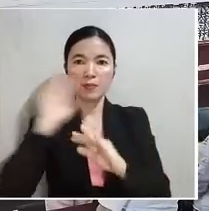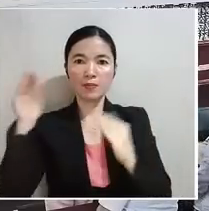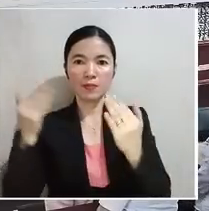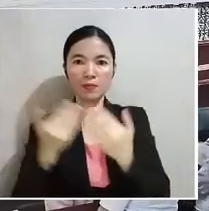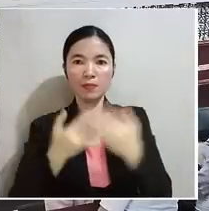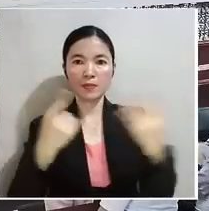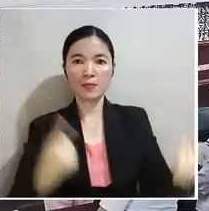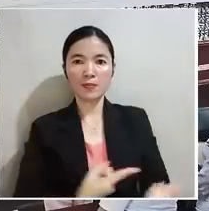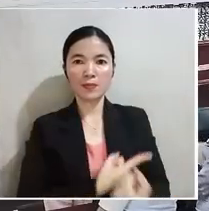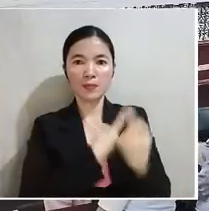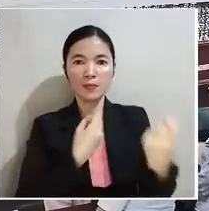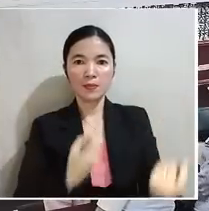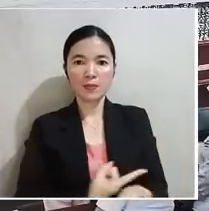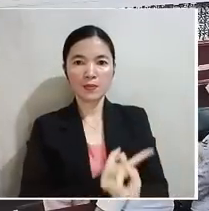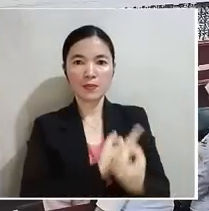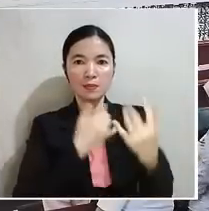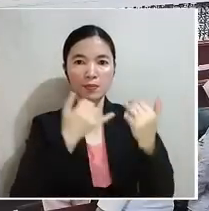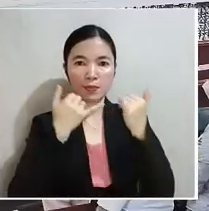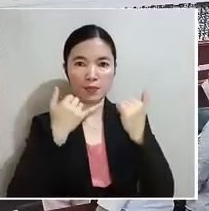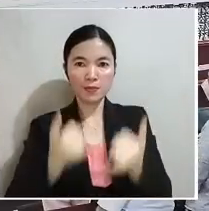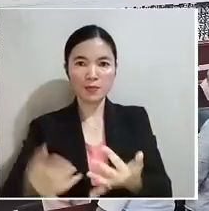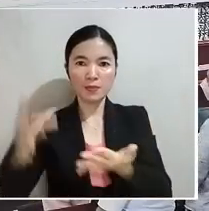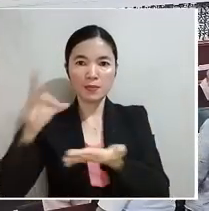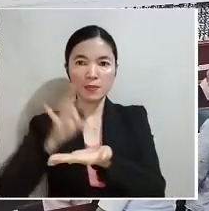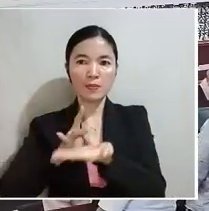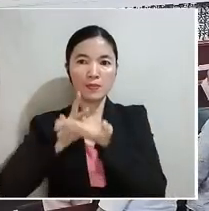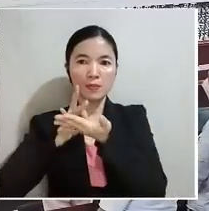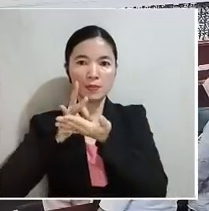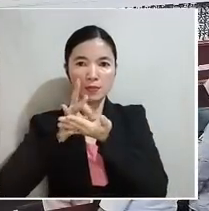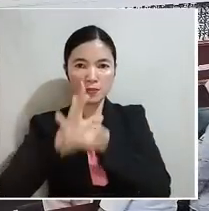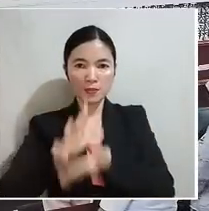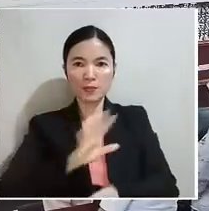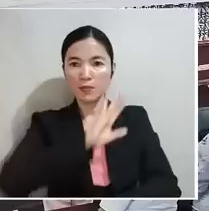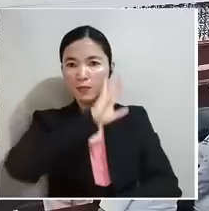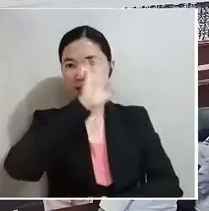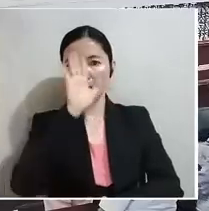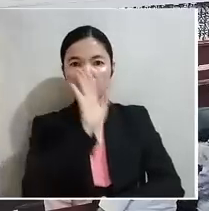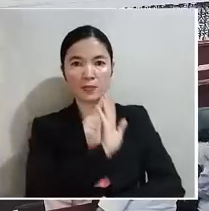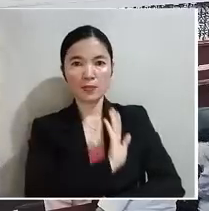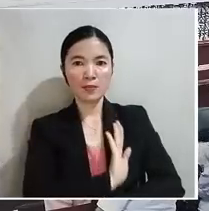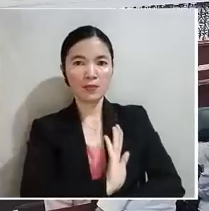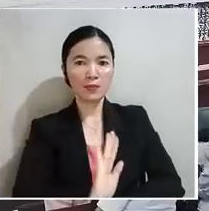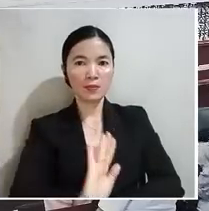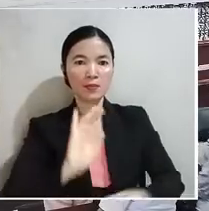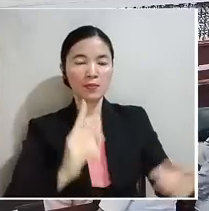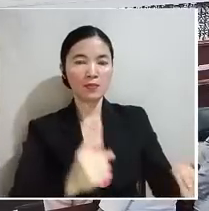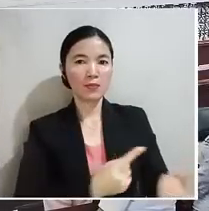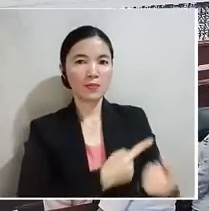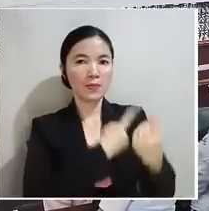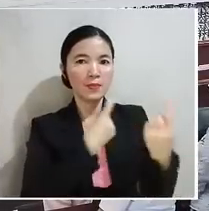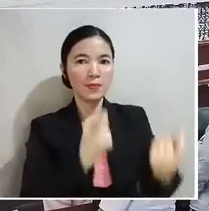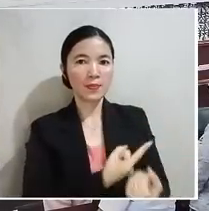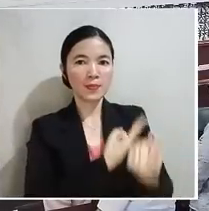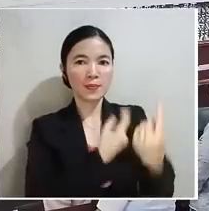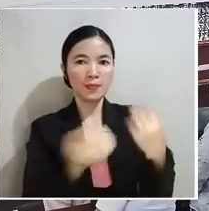now I detest them. Never will I sin